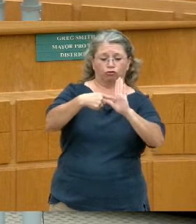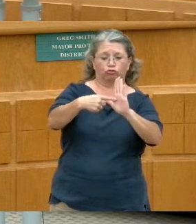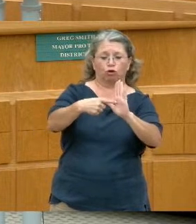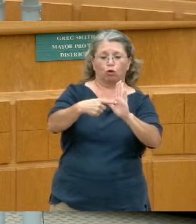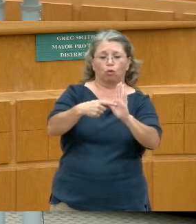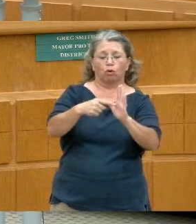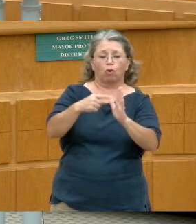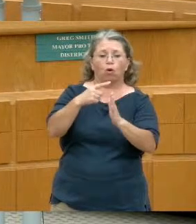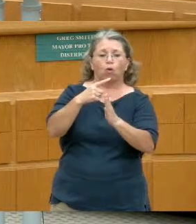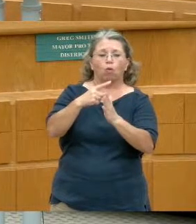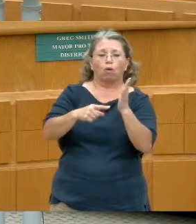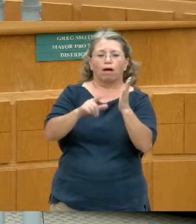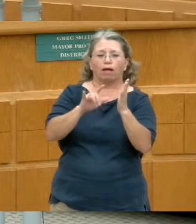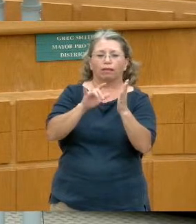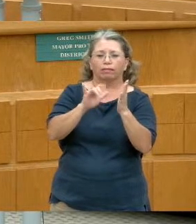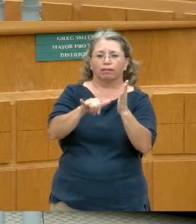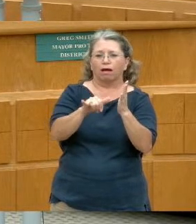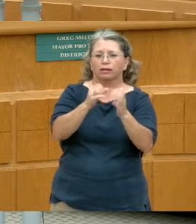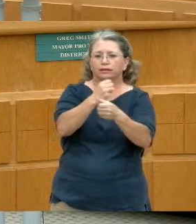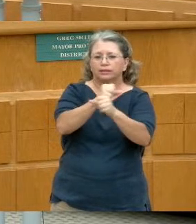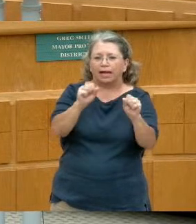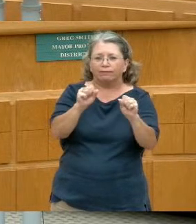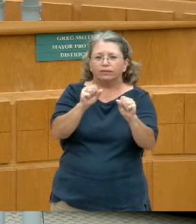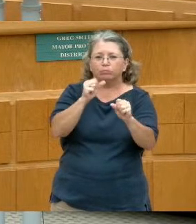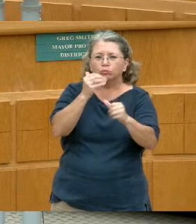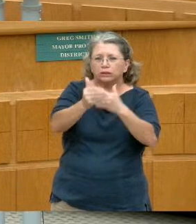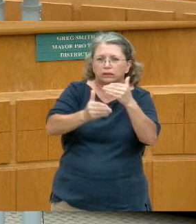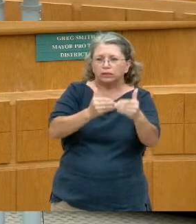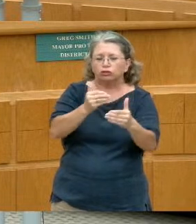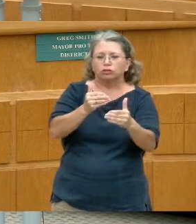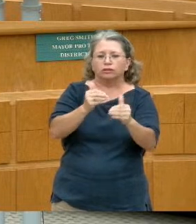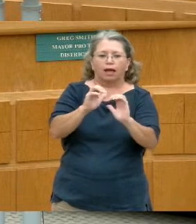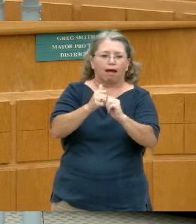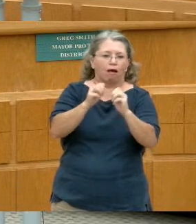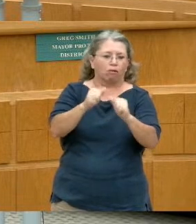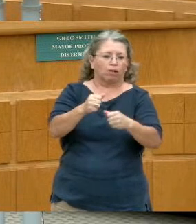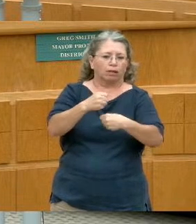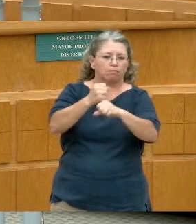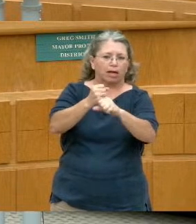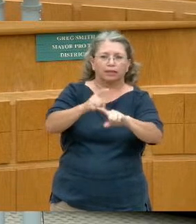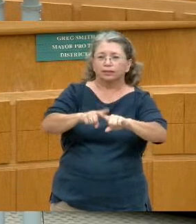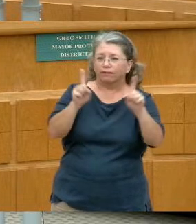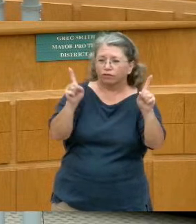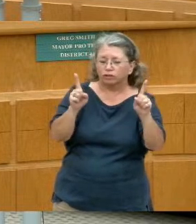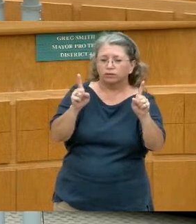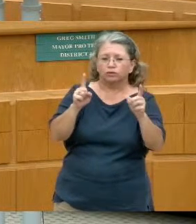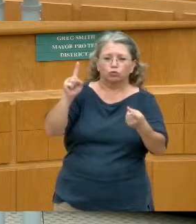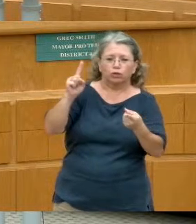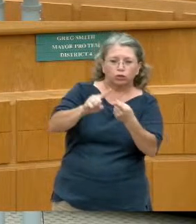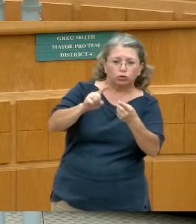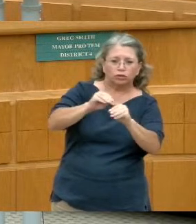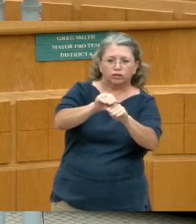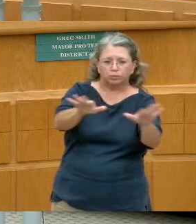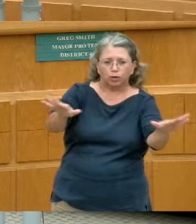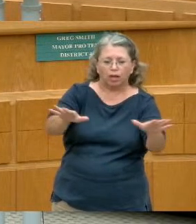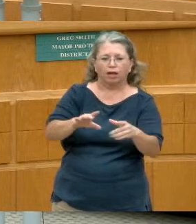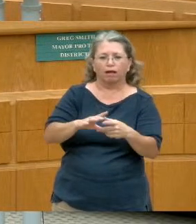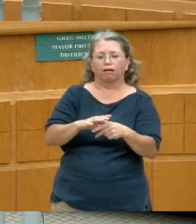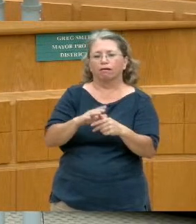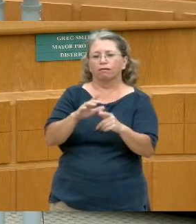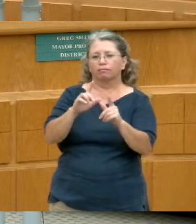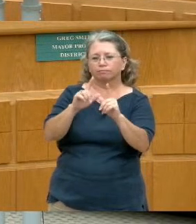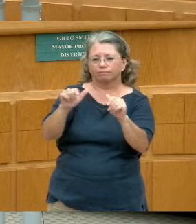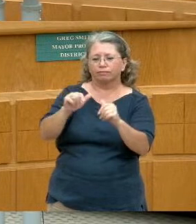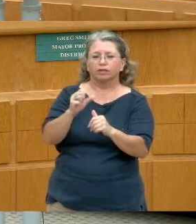at home can make a big difference in terms of spread and new cases. And so today is another update on